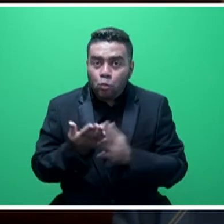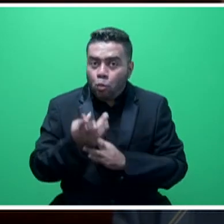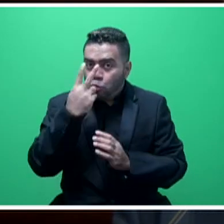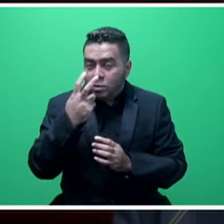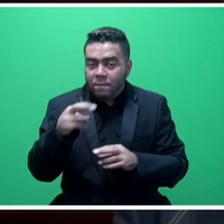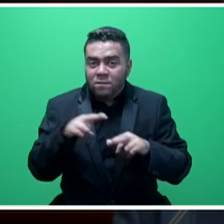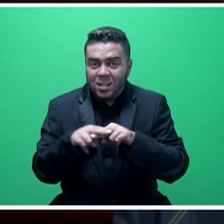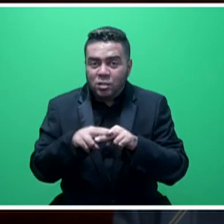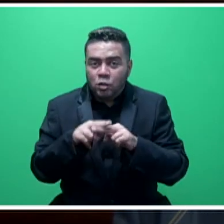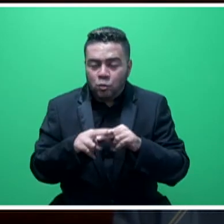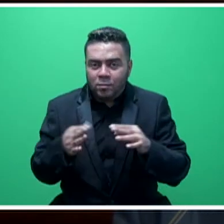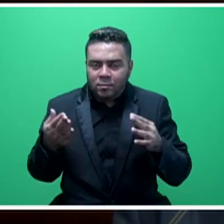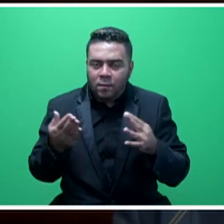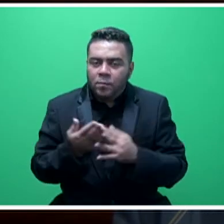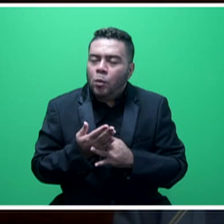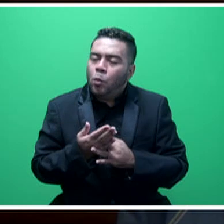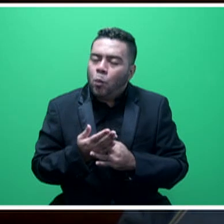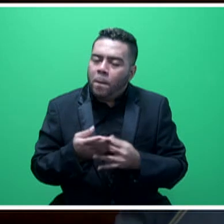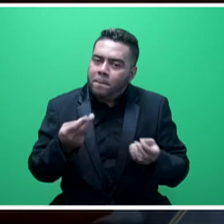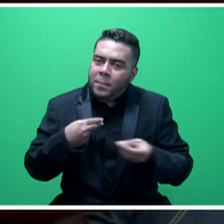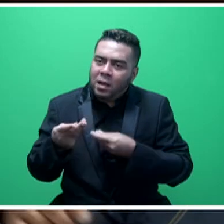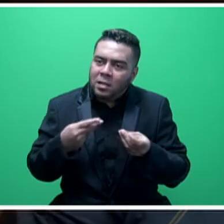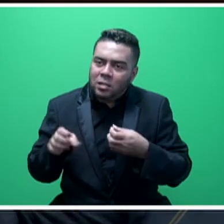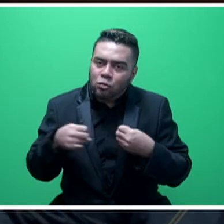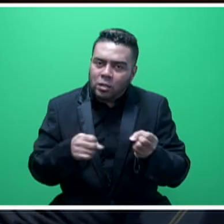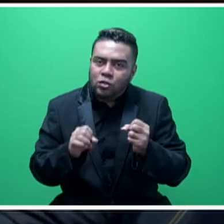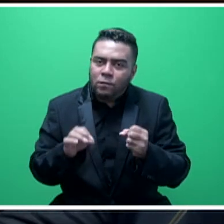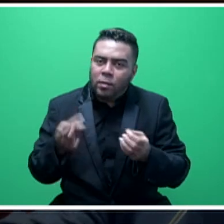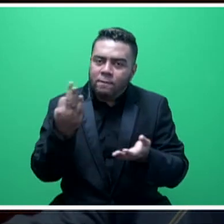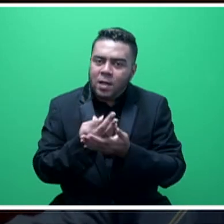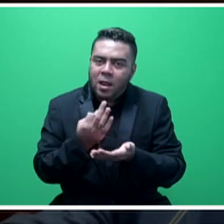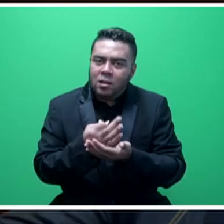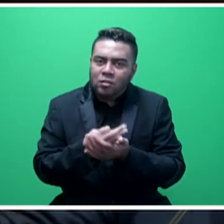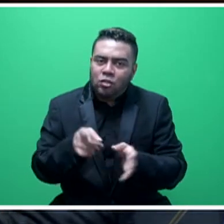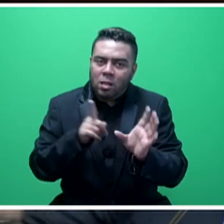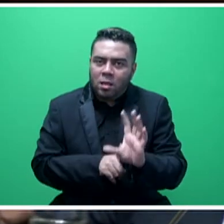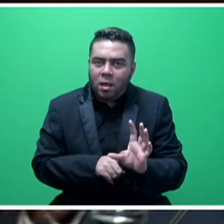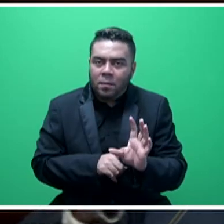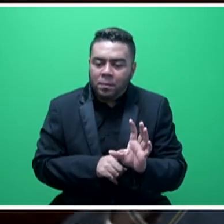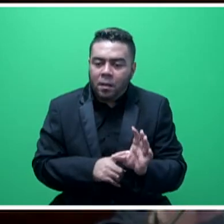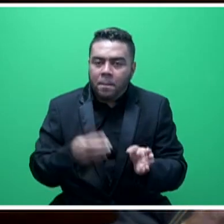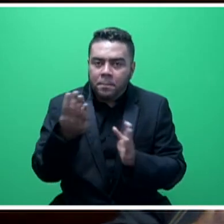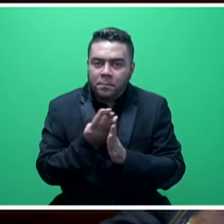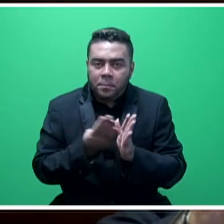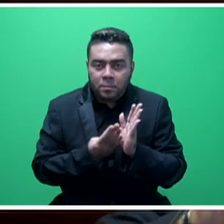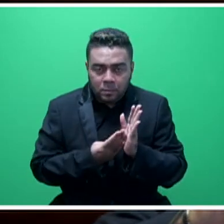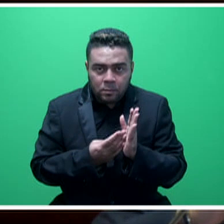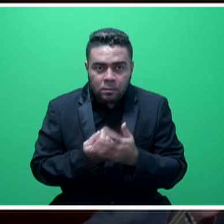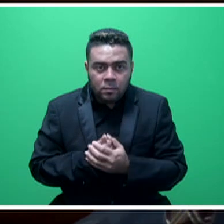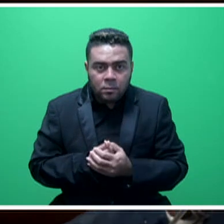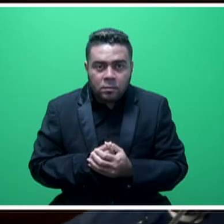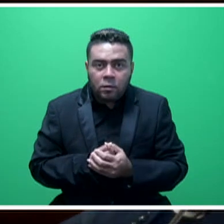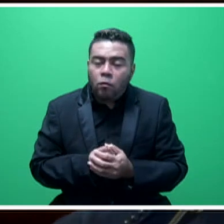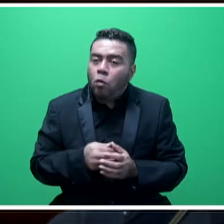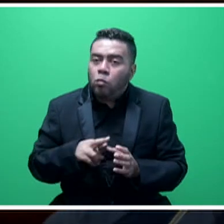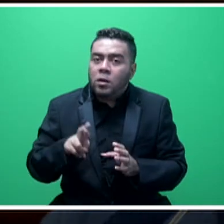significantly realigned our marketing strategies for the coming financial year. Budget allocation for markets are being reprioritized and